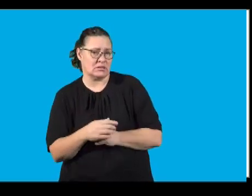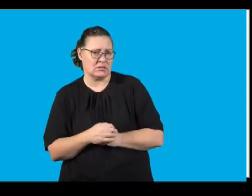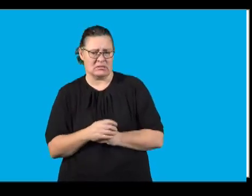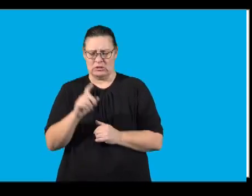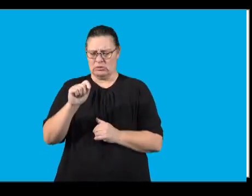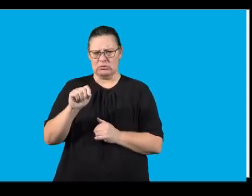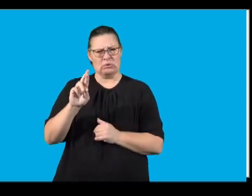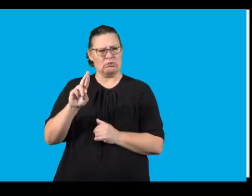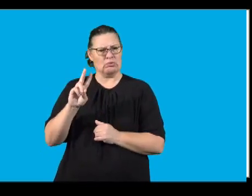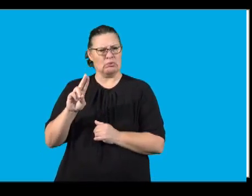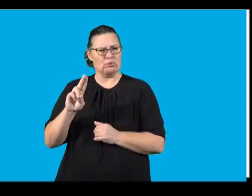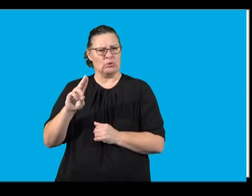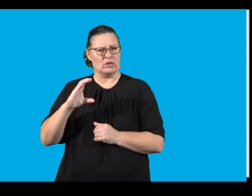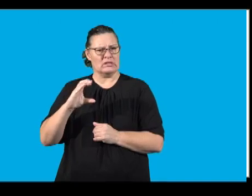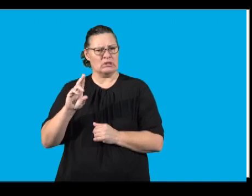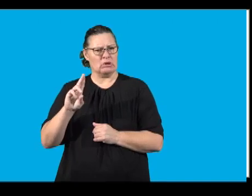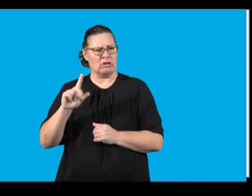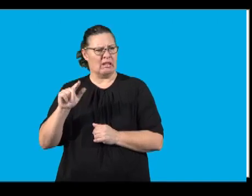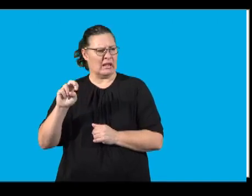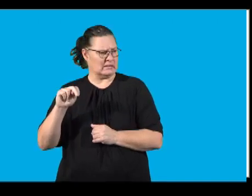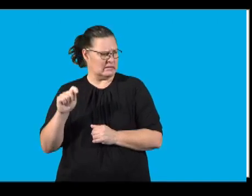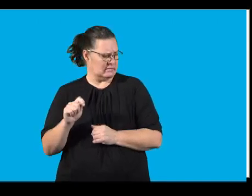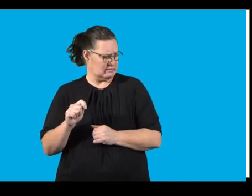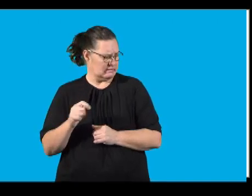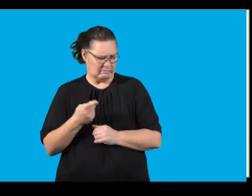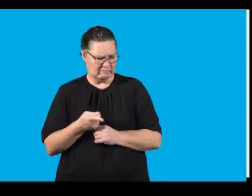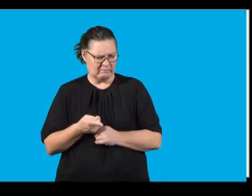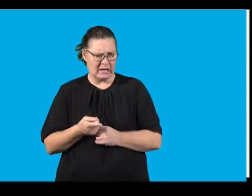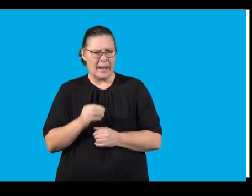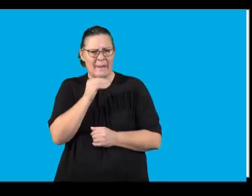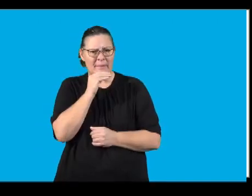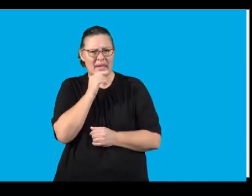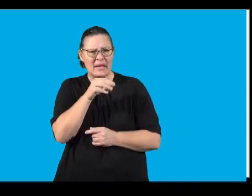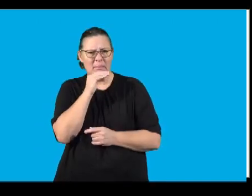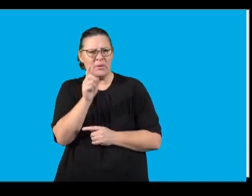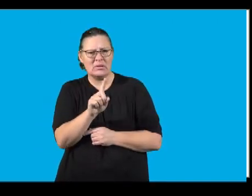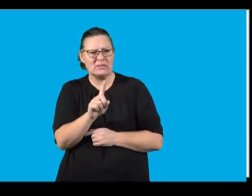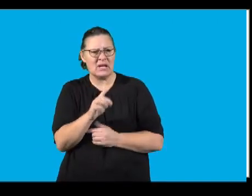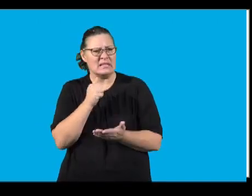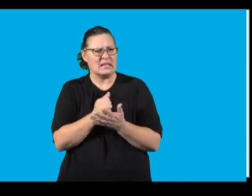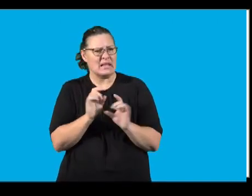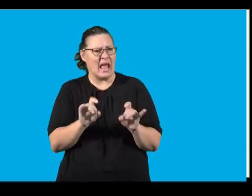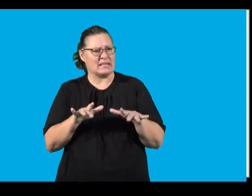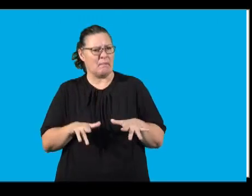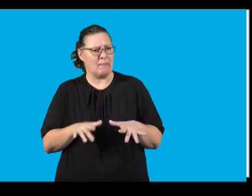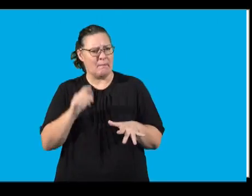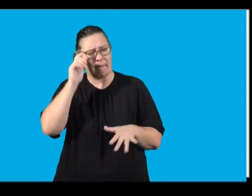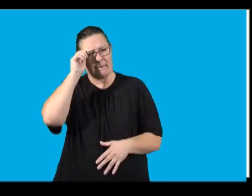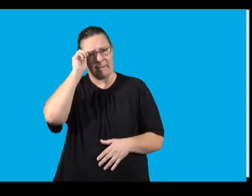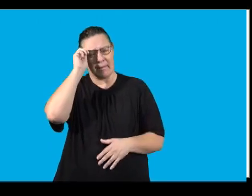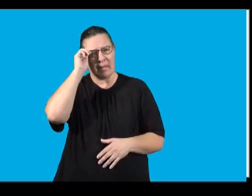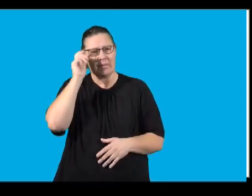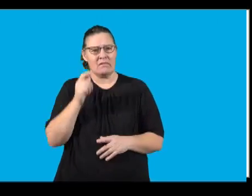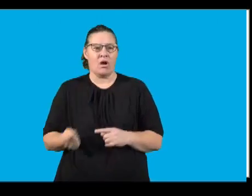that word, all right? The word truculent, what does it mean? So you might not understand the meaning of the word as you're sitting in an exam